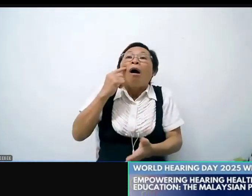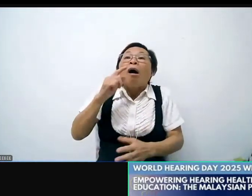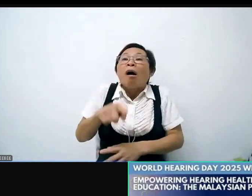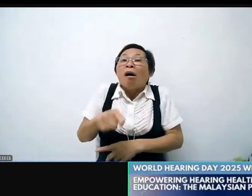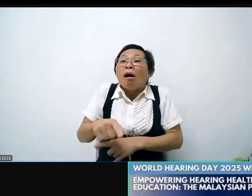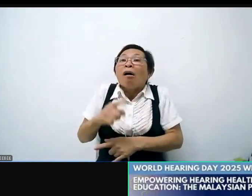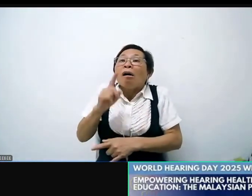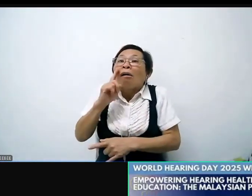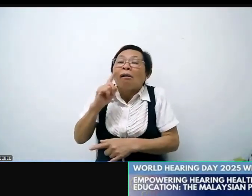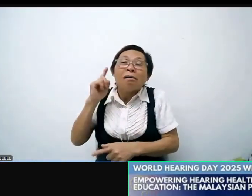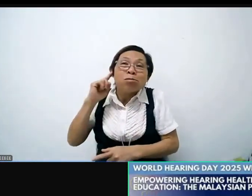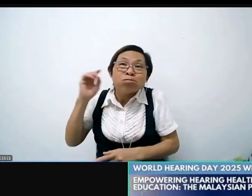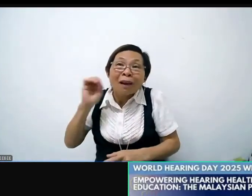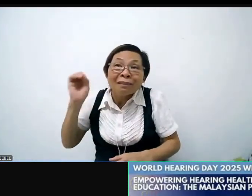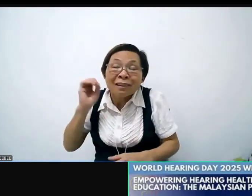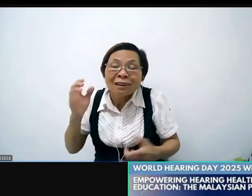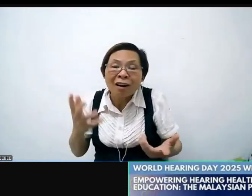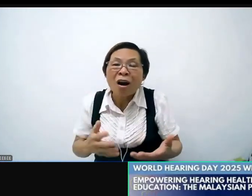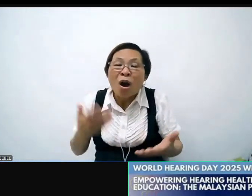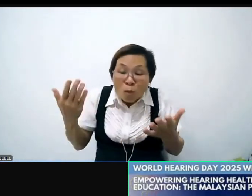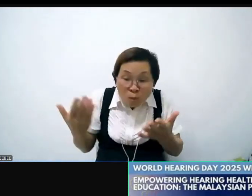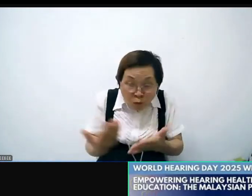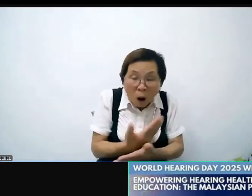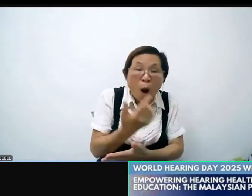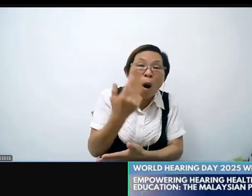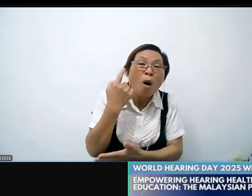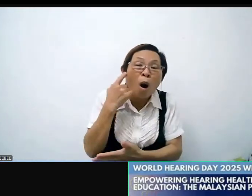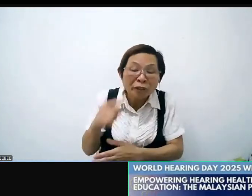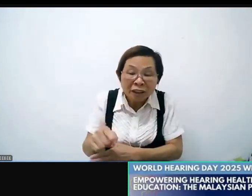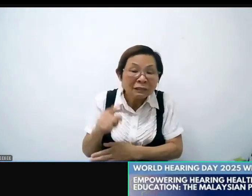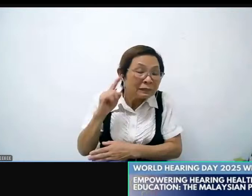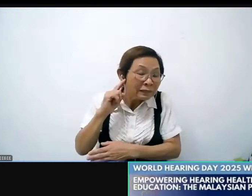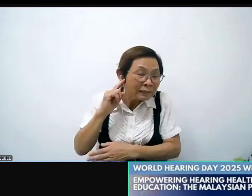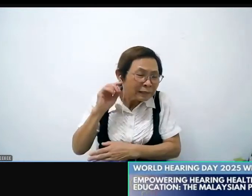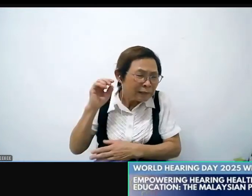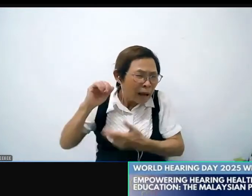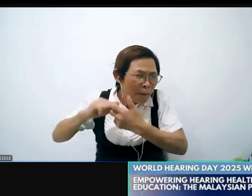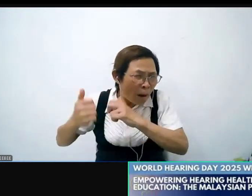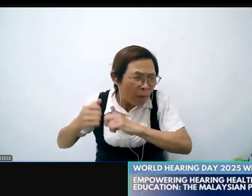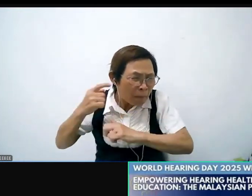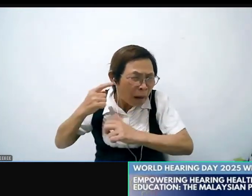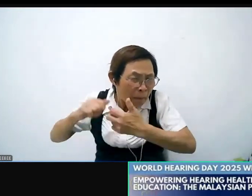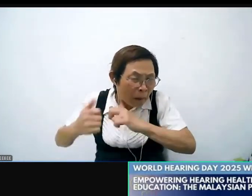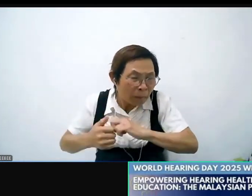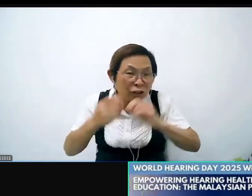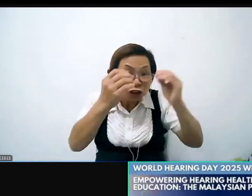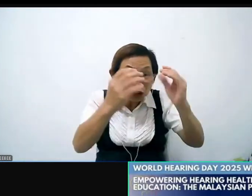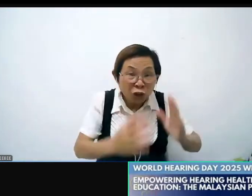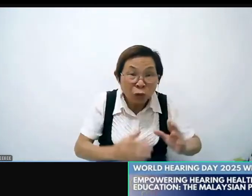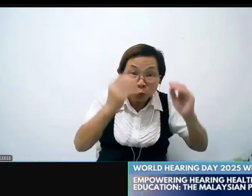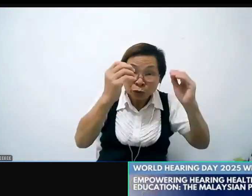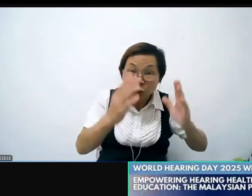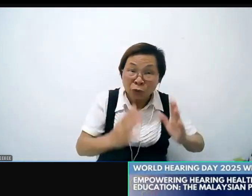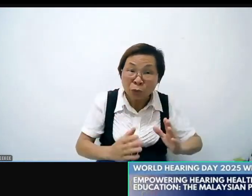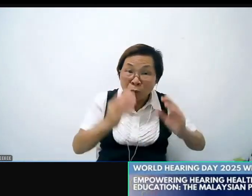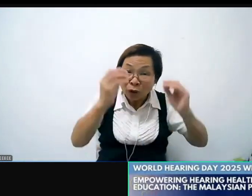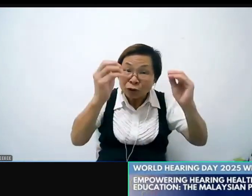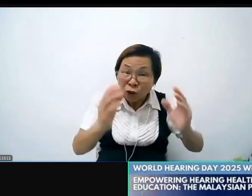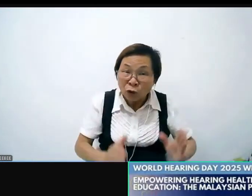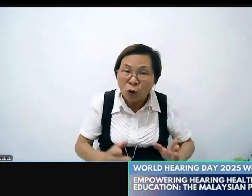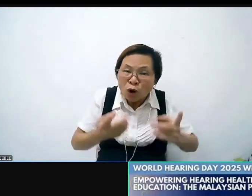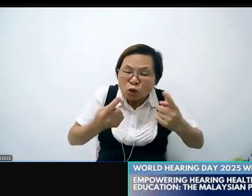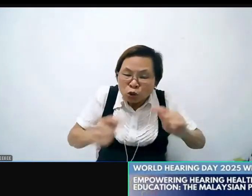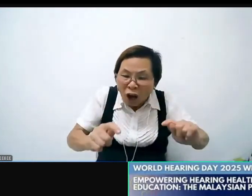that. And then when she know that the students having hearing problems, this teacher try to